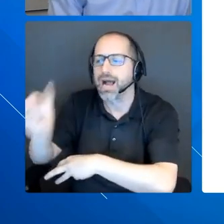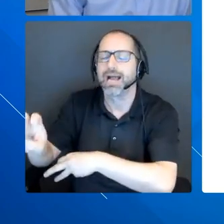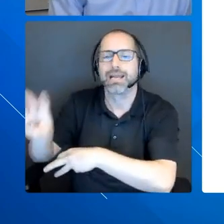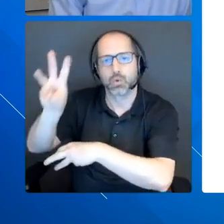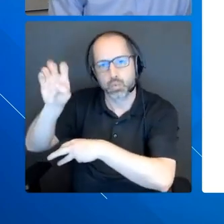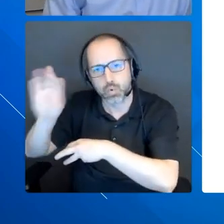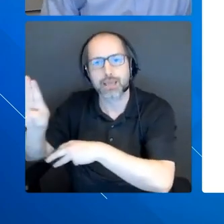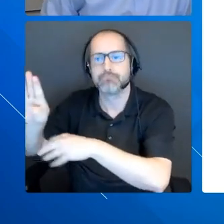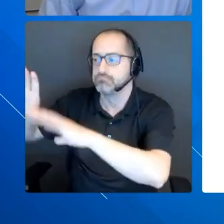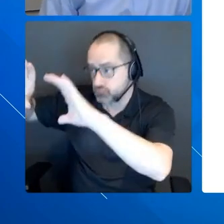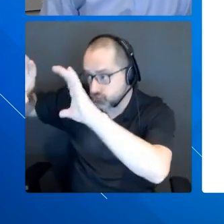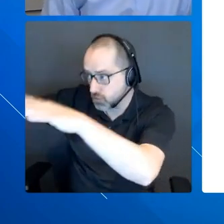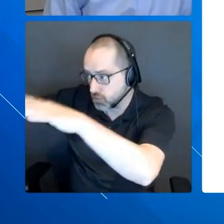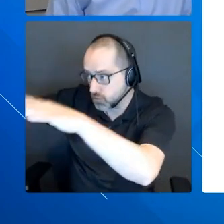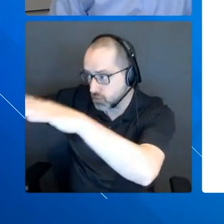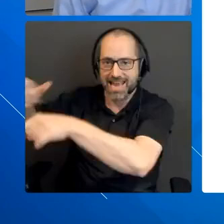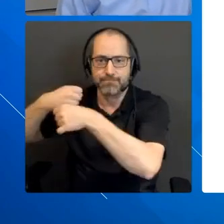contrast.